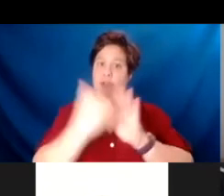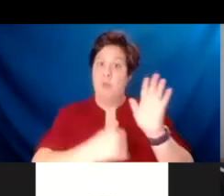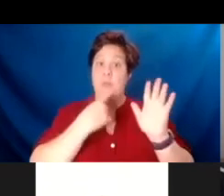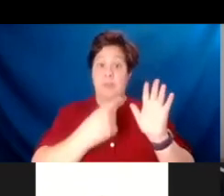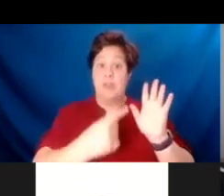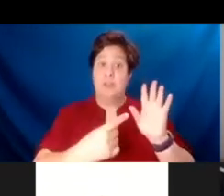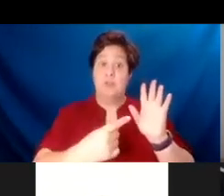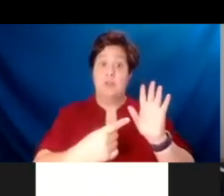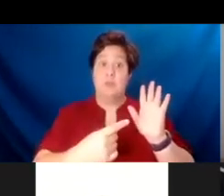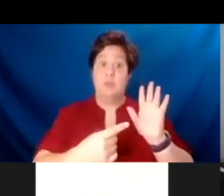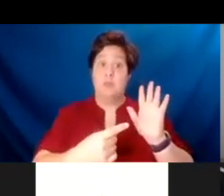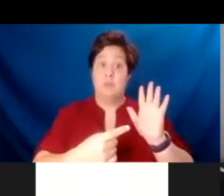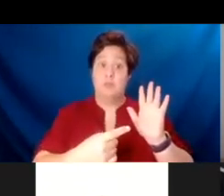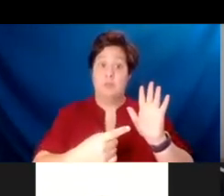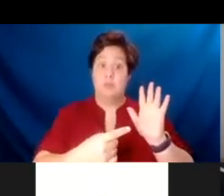know, that